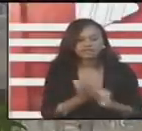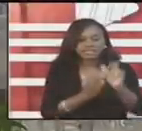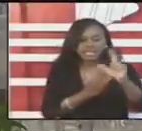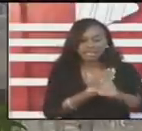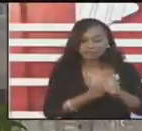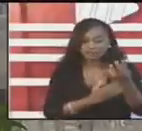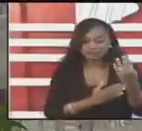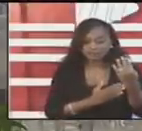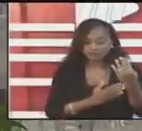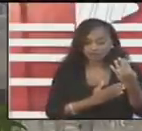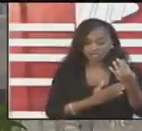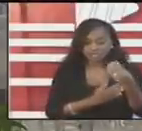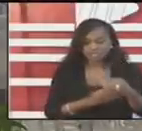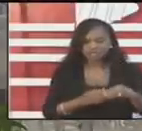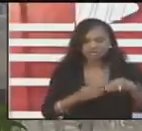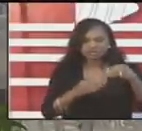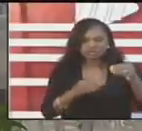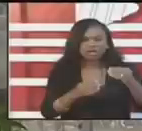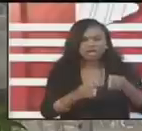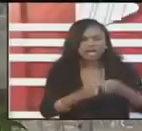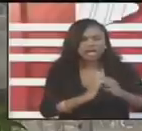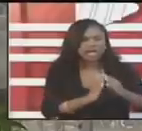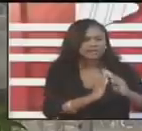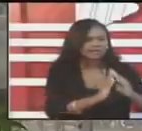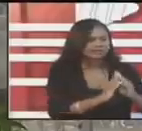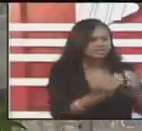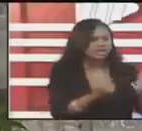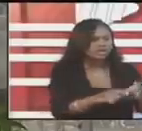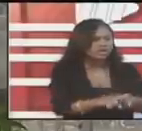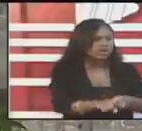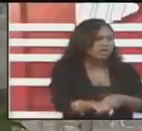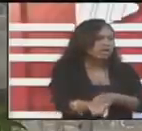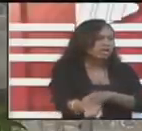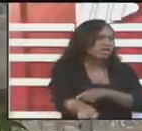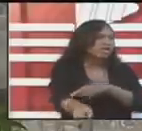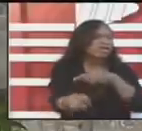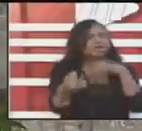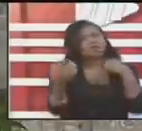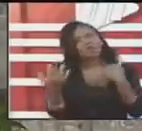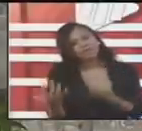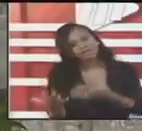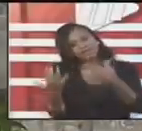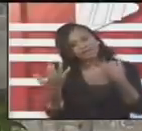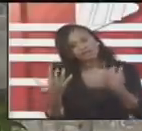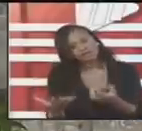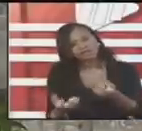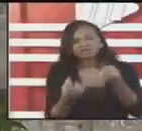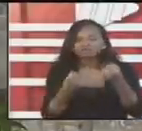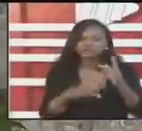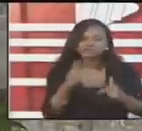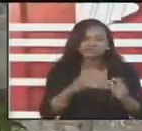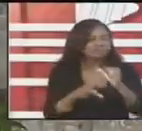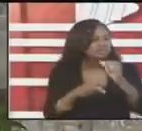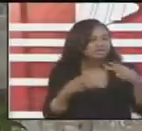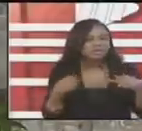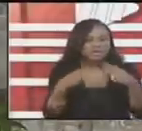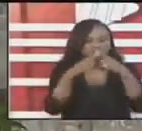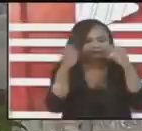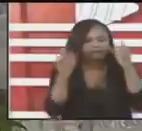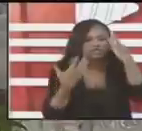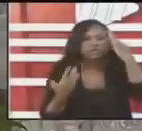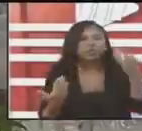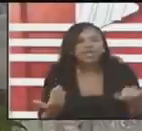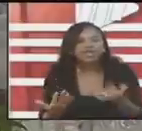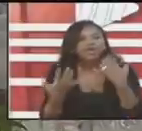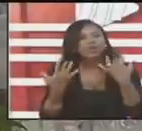14th. Would you say this long lag has contributed to people walking around without masks as they are waiting on those from the